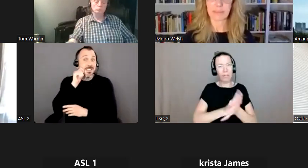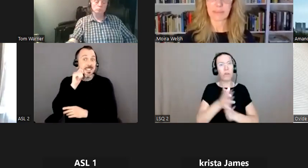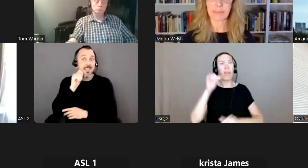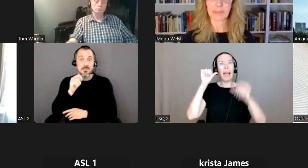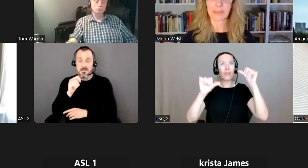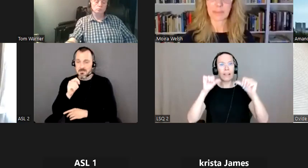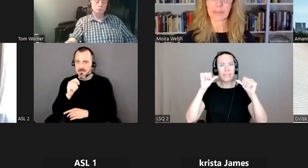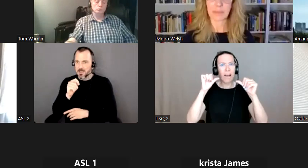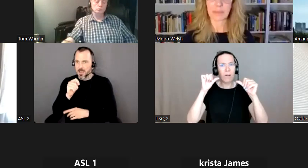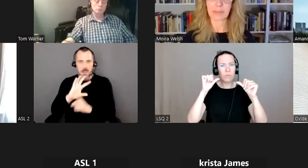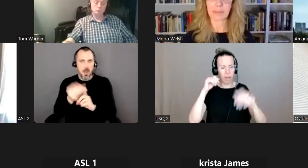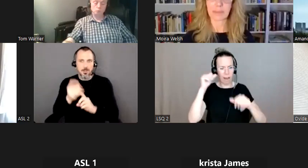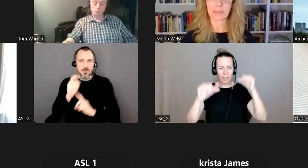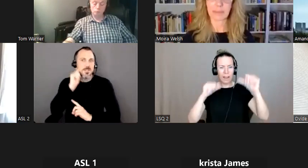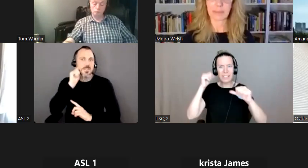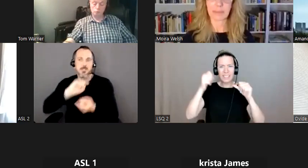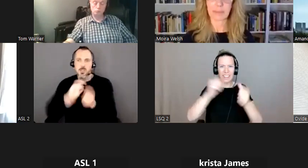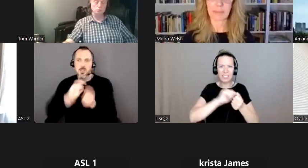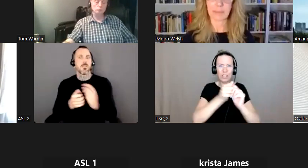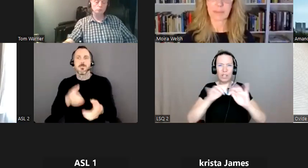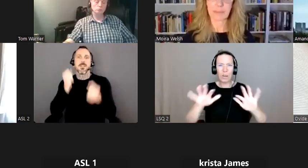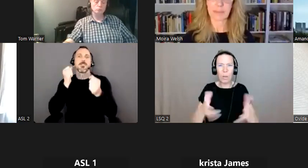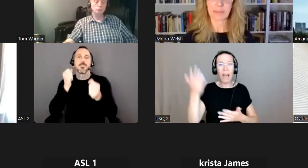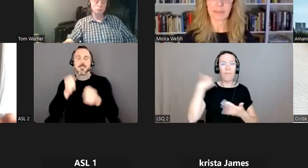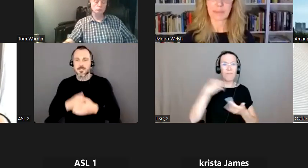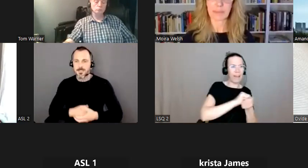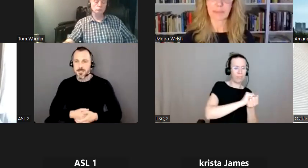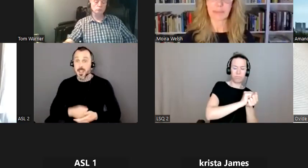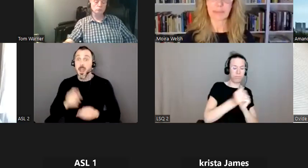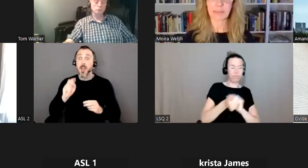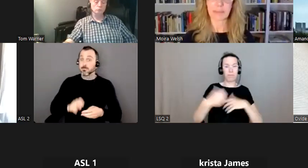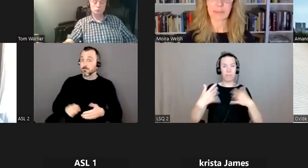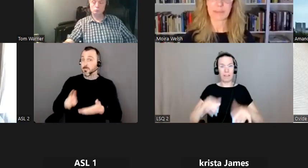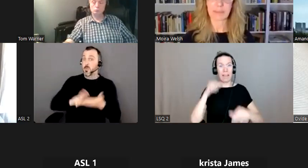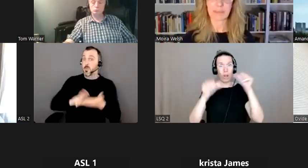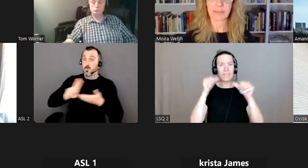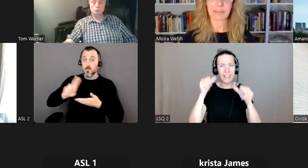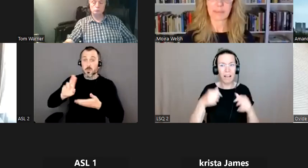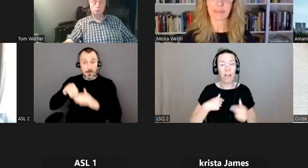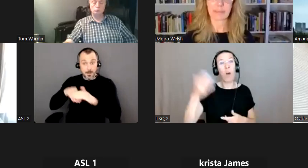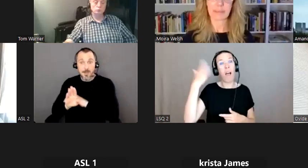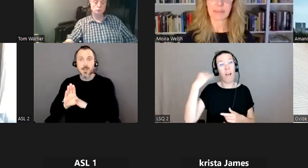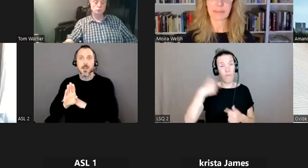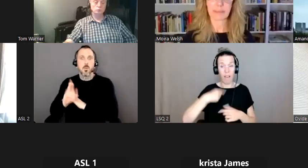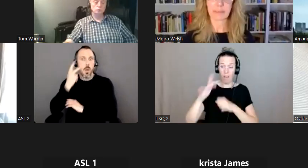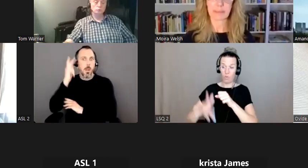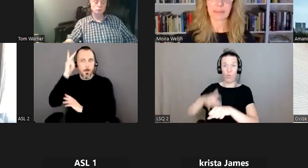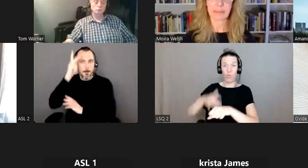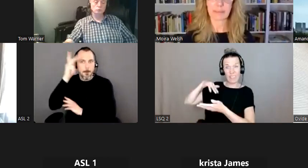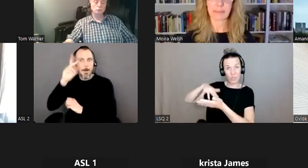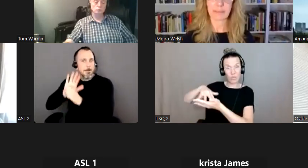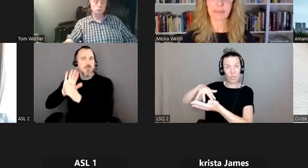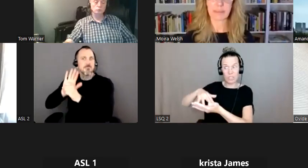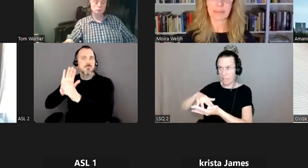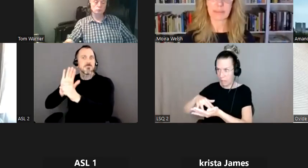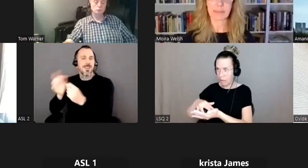developed and changed very radically. When we went to university, political activism started in university. And so